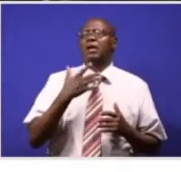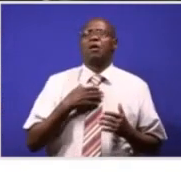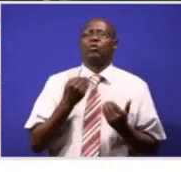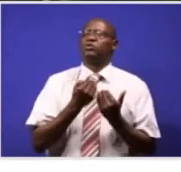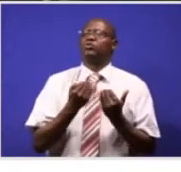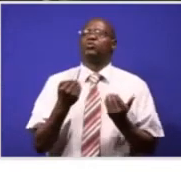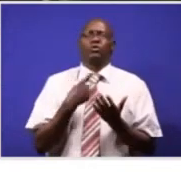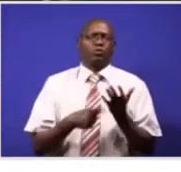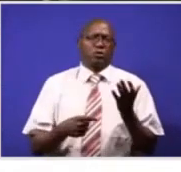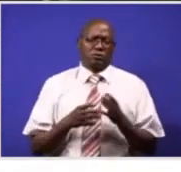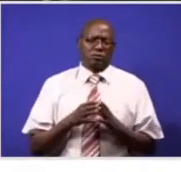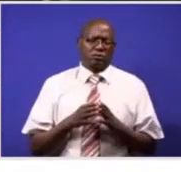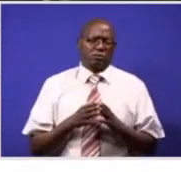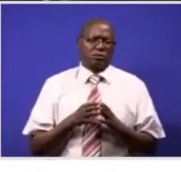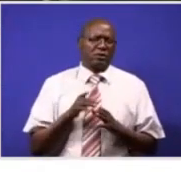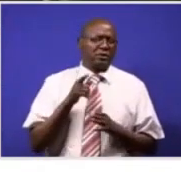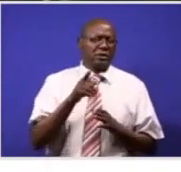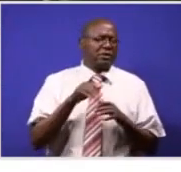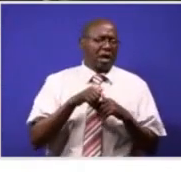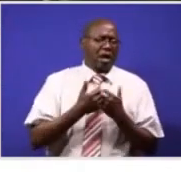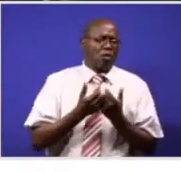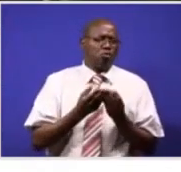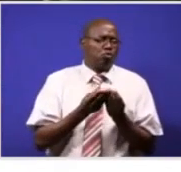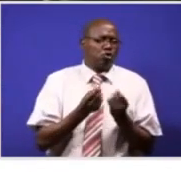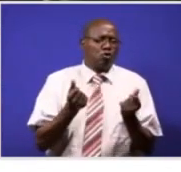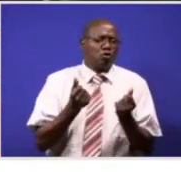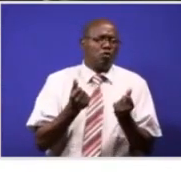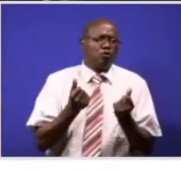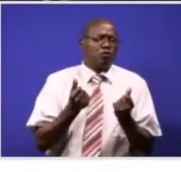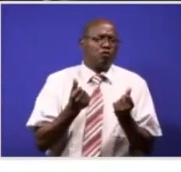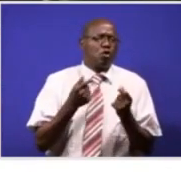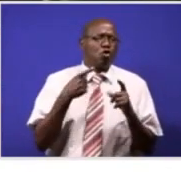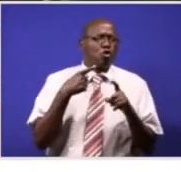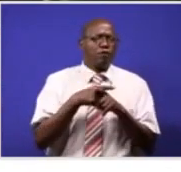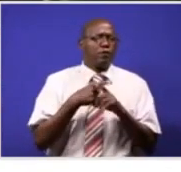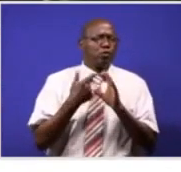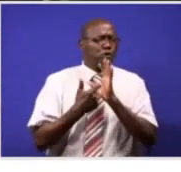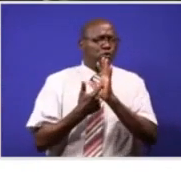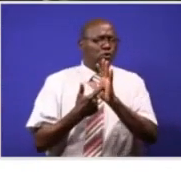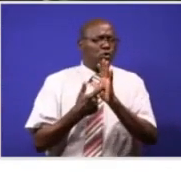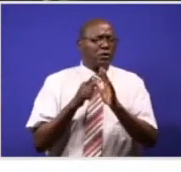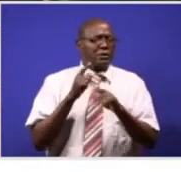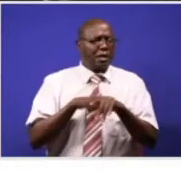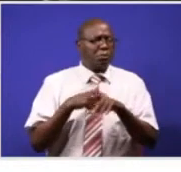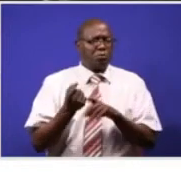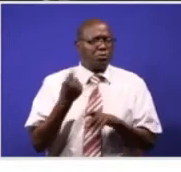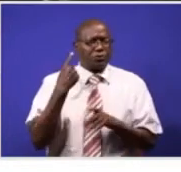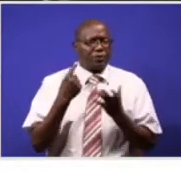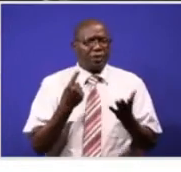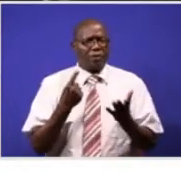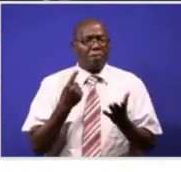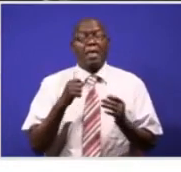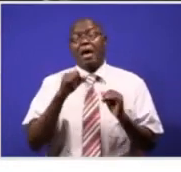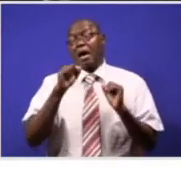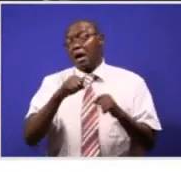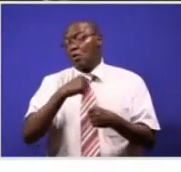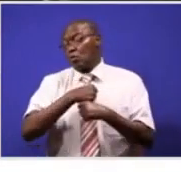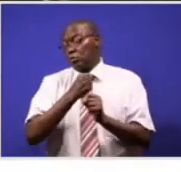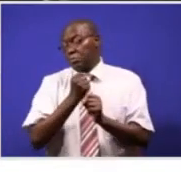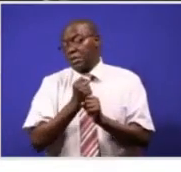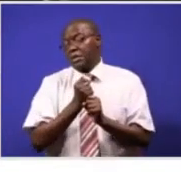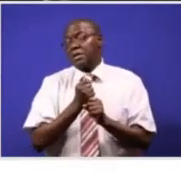children? Is this how we resolve conflicts when they arise? We could also create a